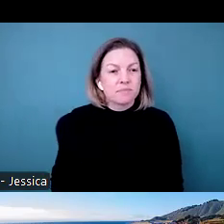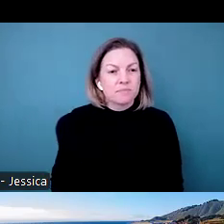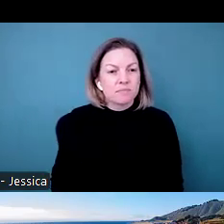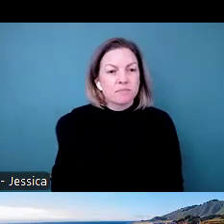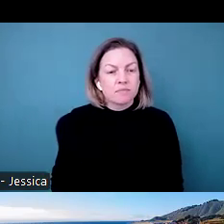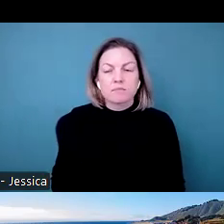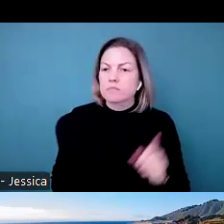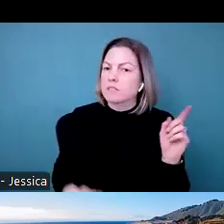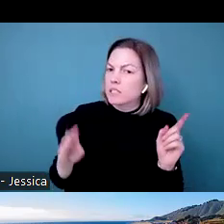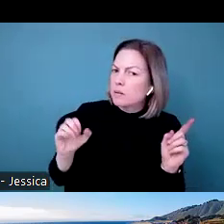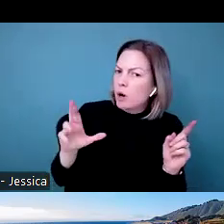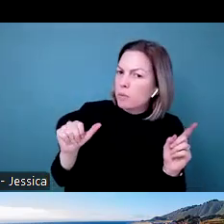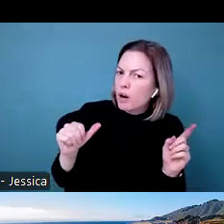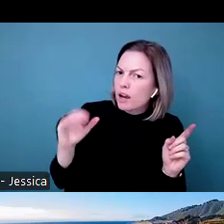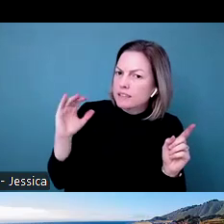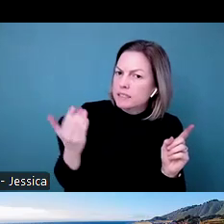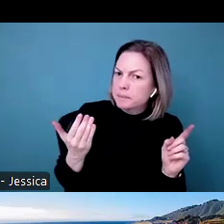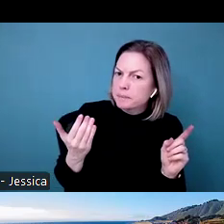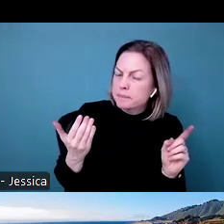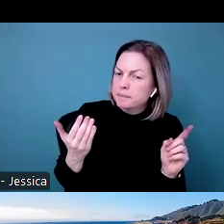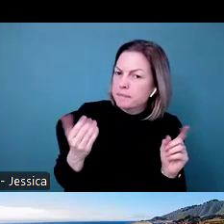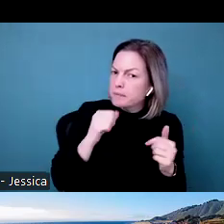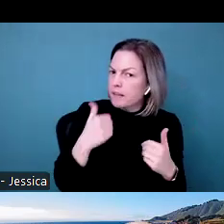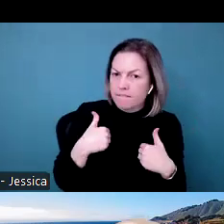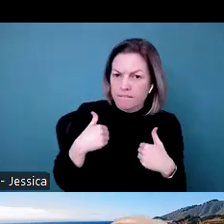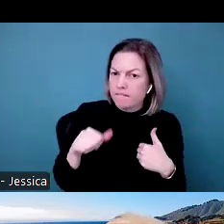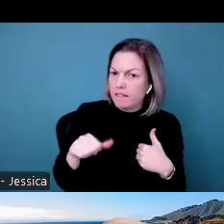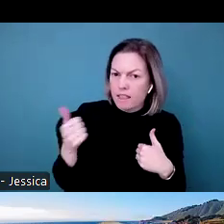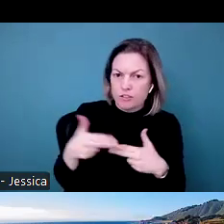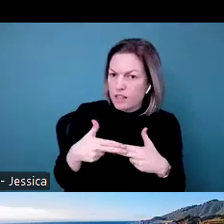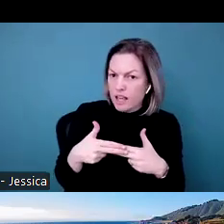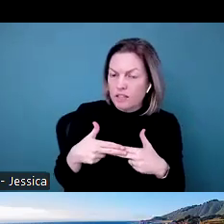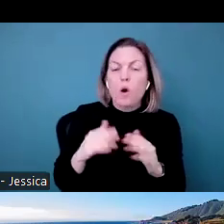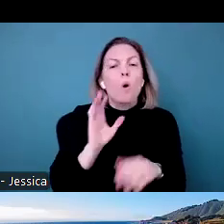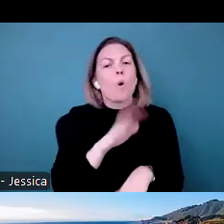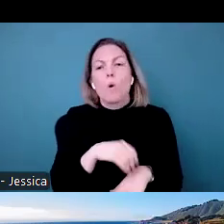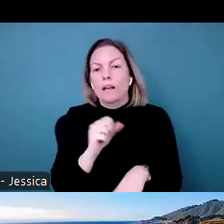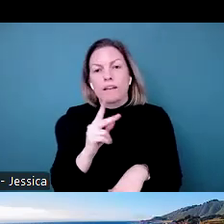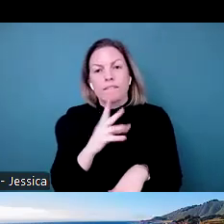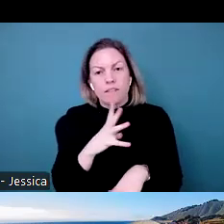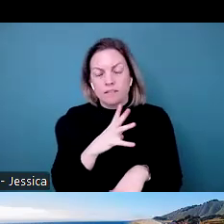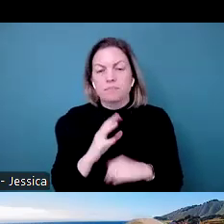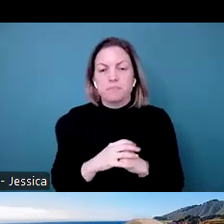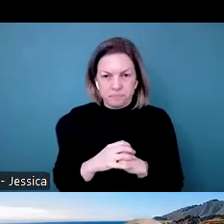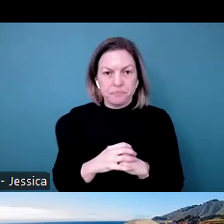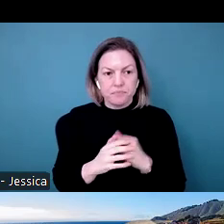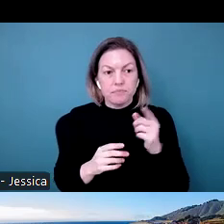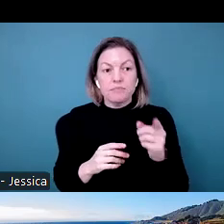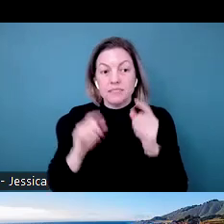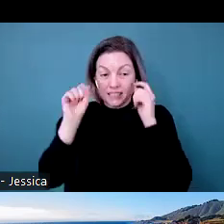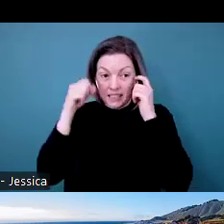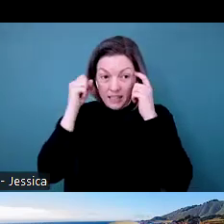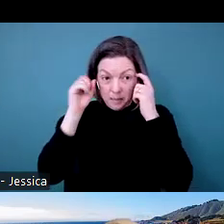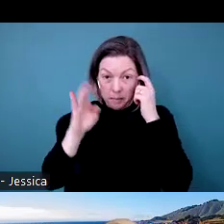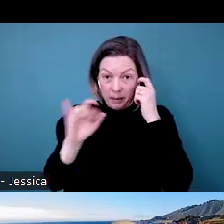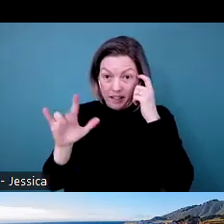Barbara, it appears that we do not have another slide. Okay, so let me just verbally, this is Senate Bill 590,